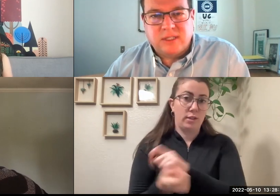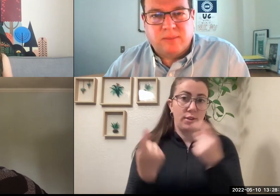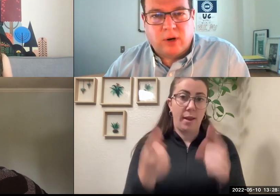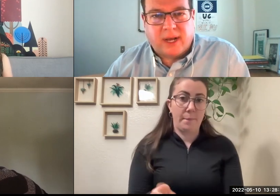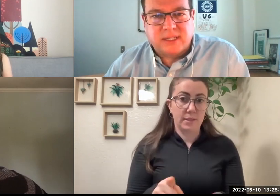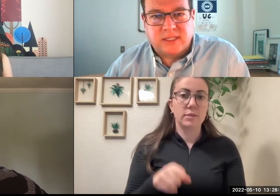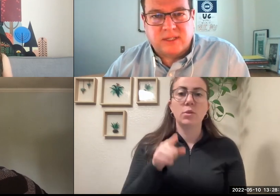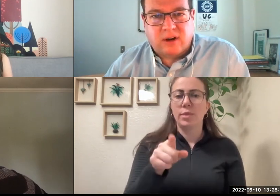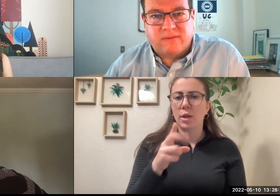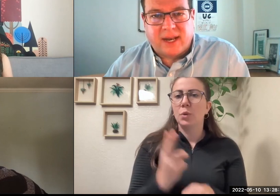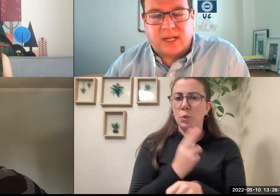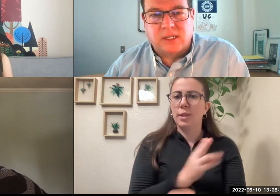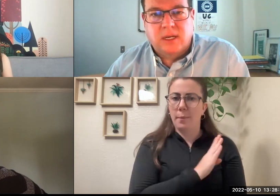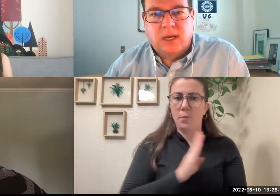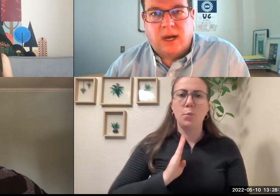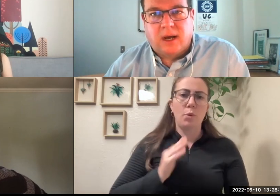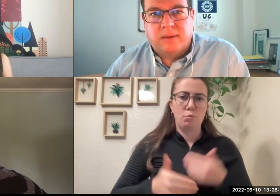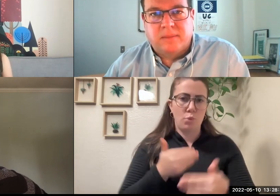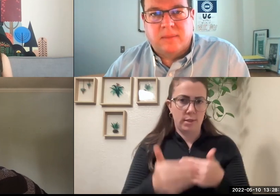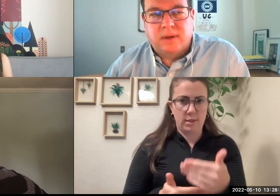So they're using the board process to their advantage,